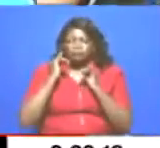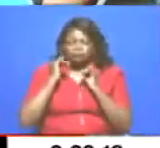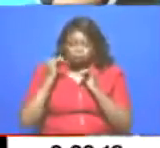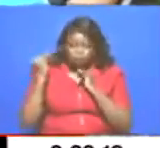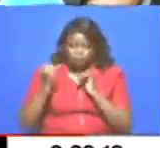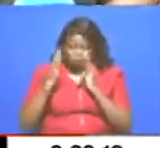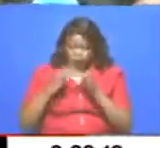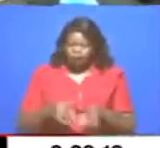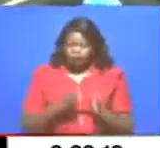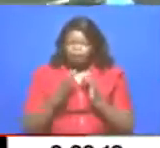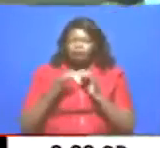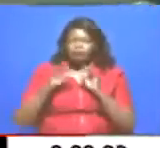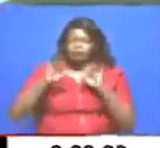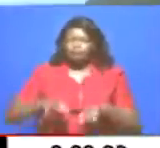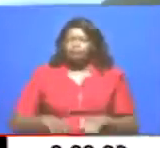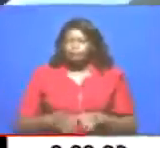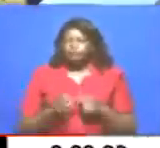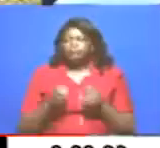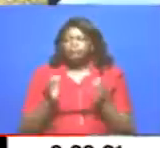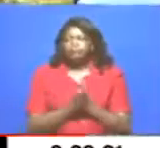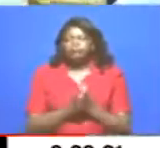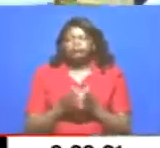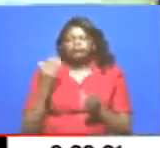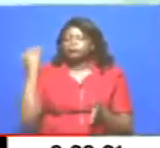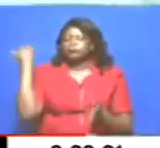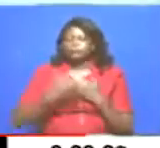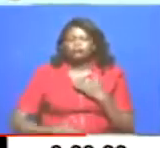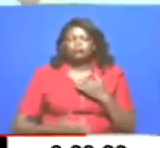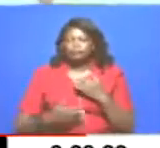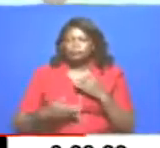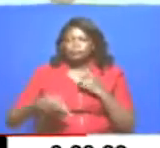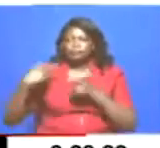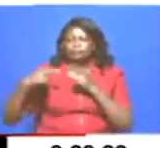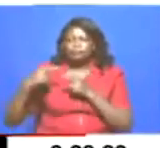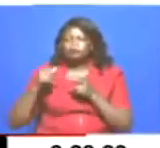crops, and end historical injustices.